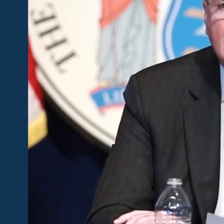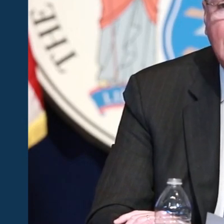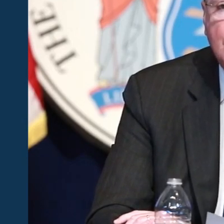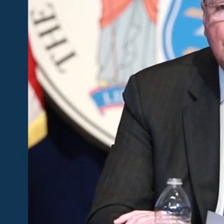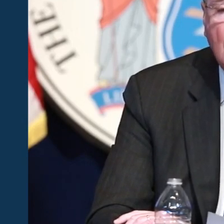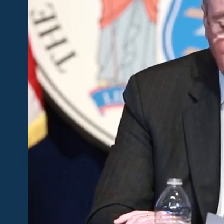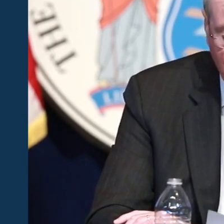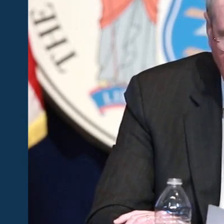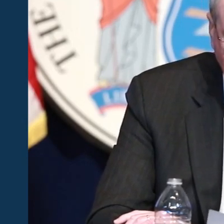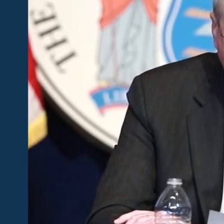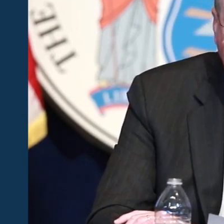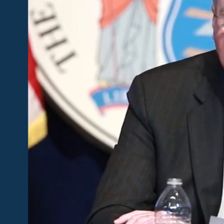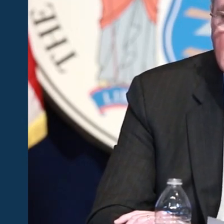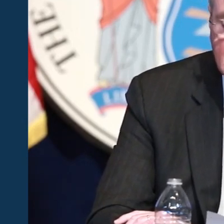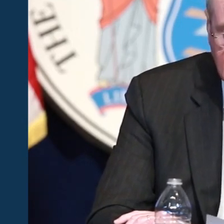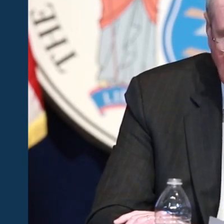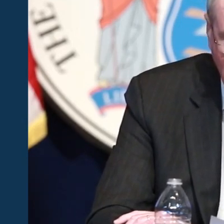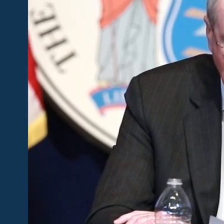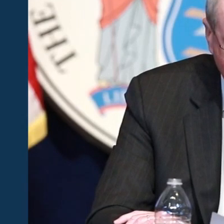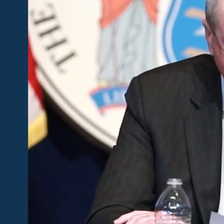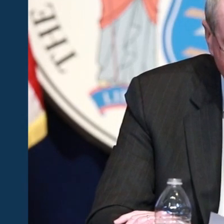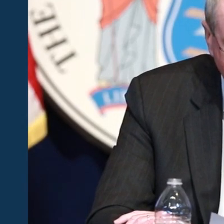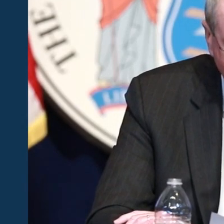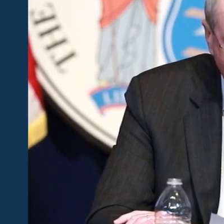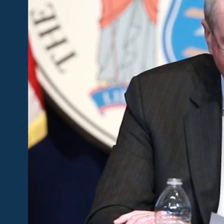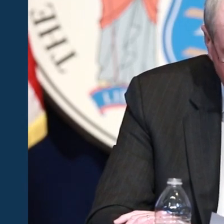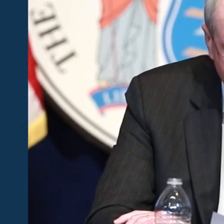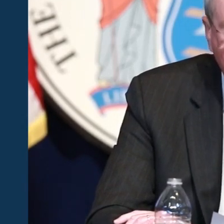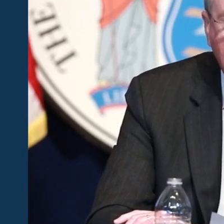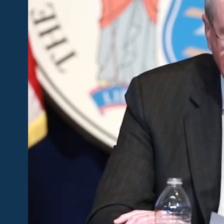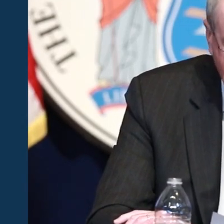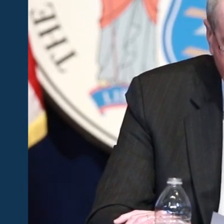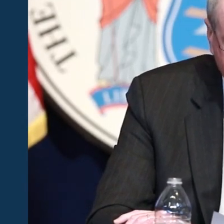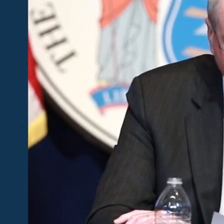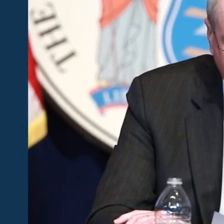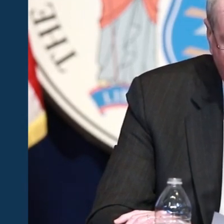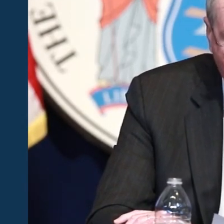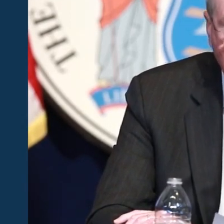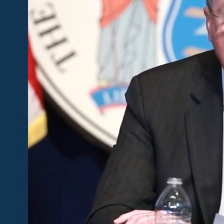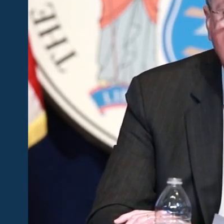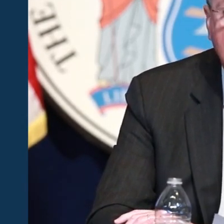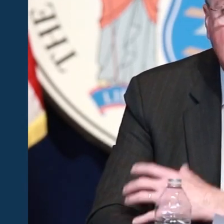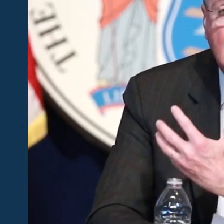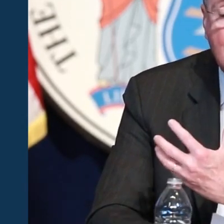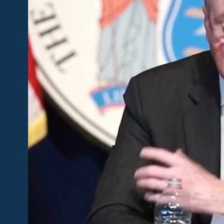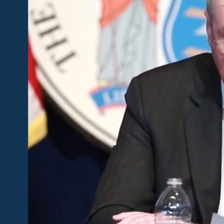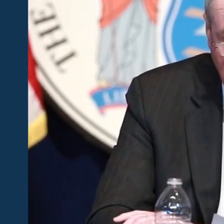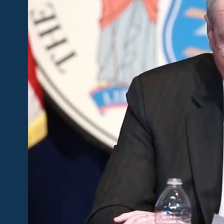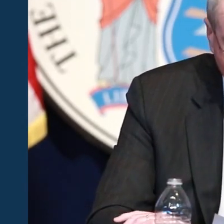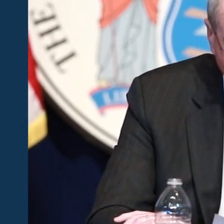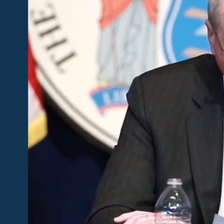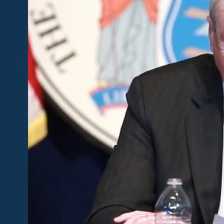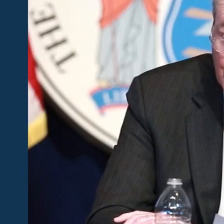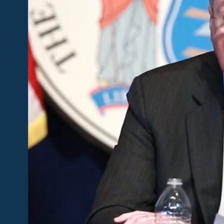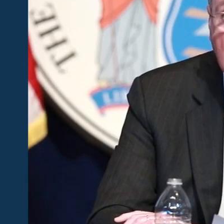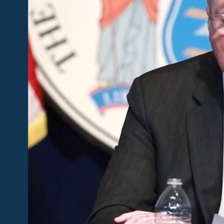economic connections up through to Connecticut and Rhode Island. We must be smart and tactical in how our region comes out of this,